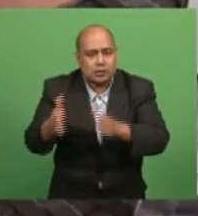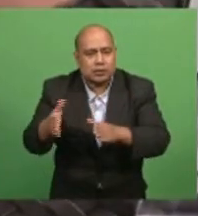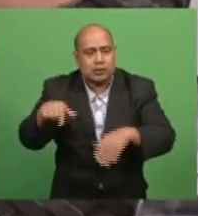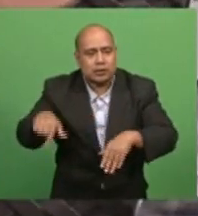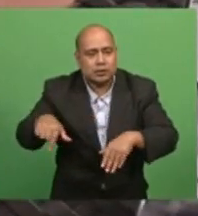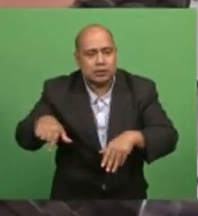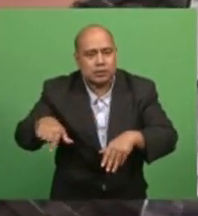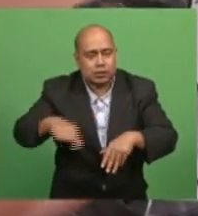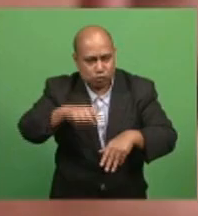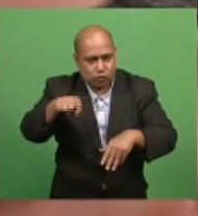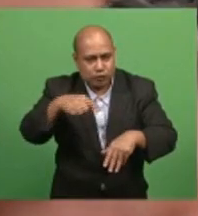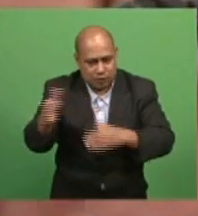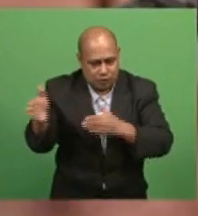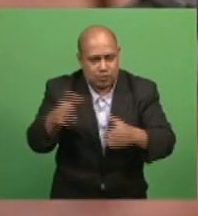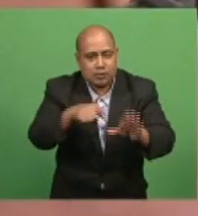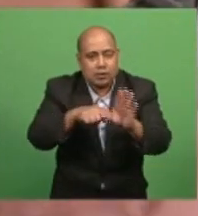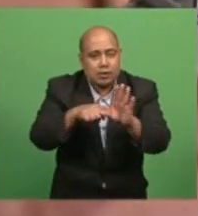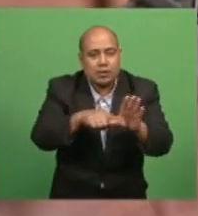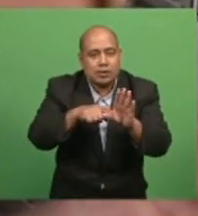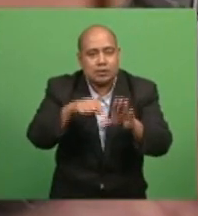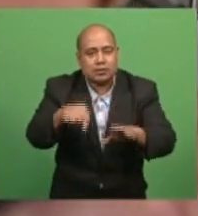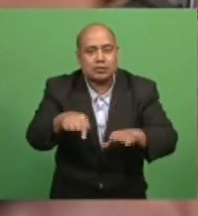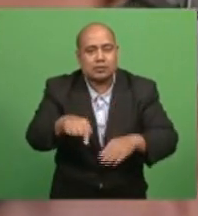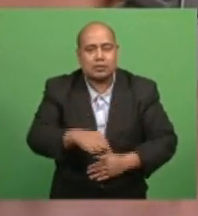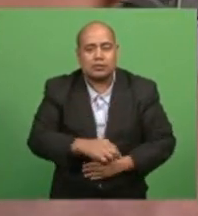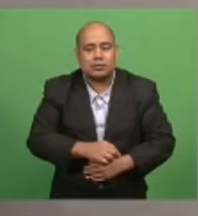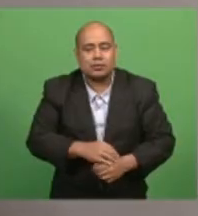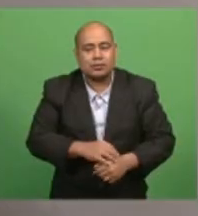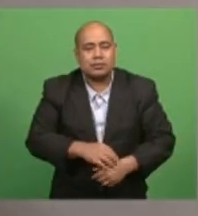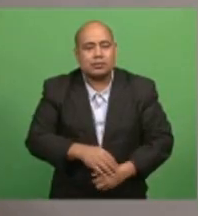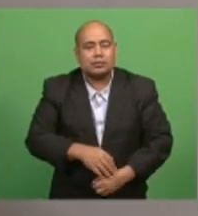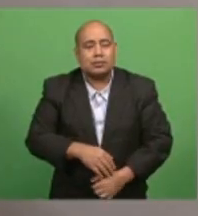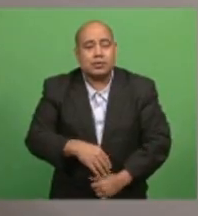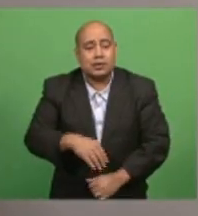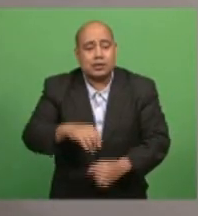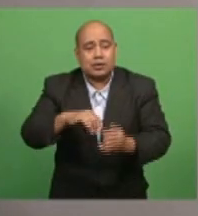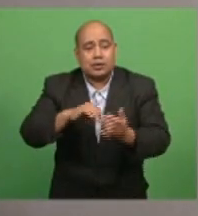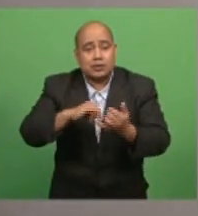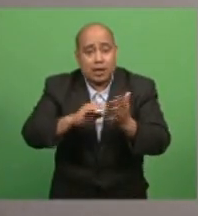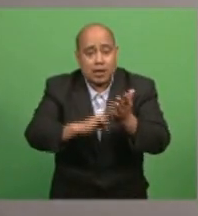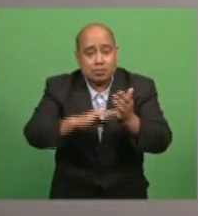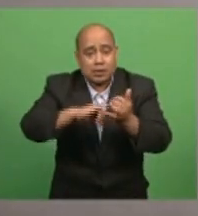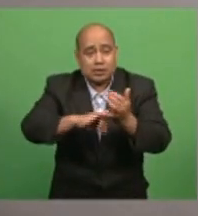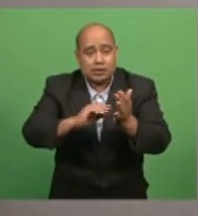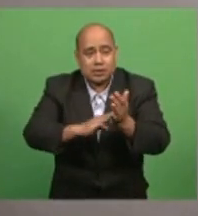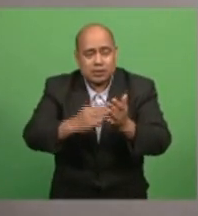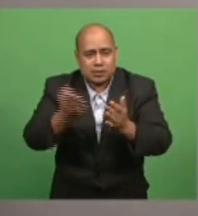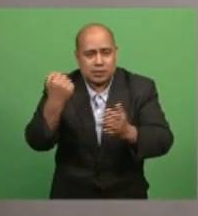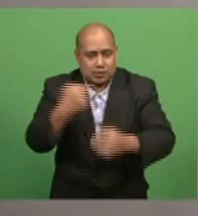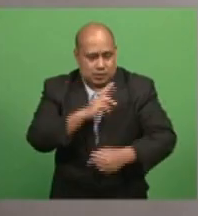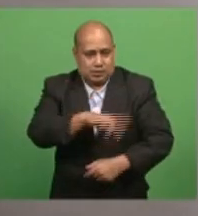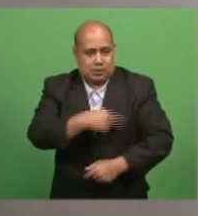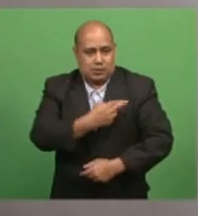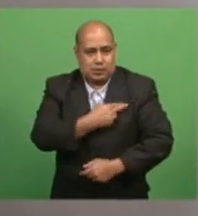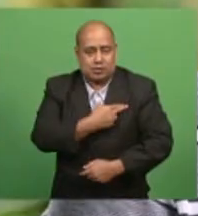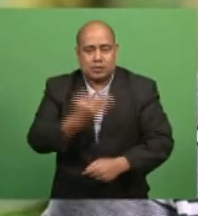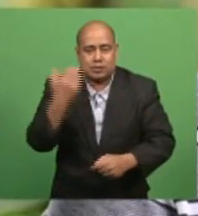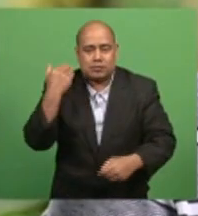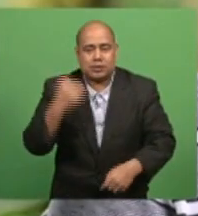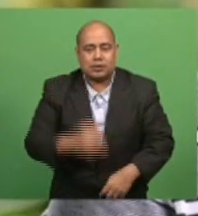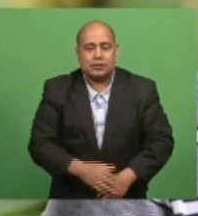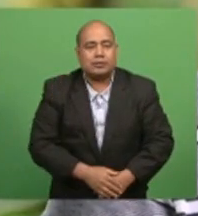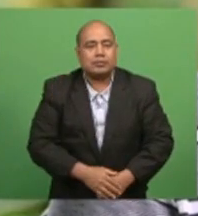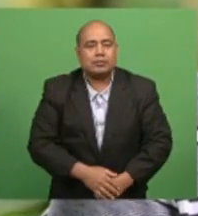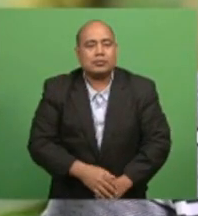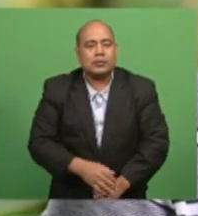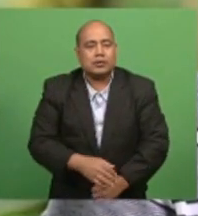years. He attended Ratu Sukuna Memorial School and that's where he first discovered his singing talent. Because you